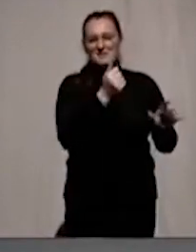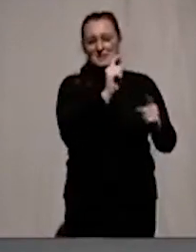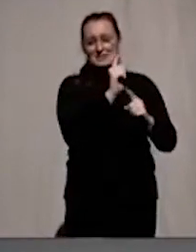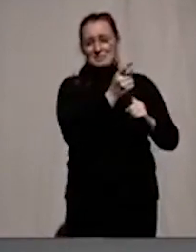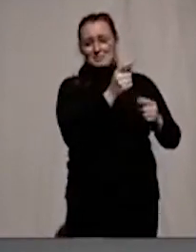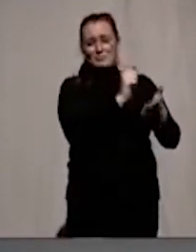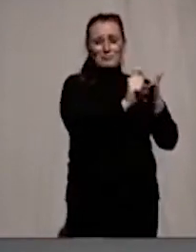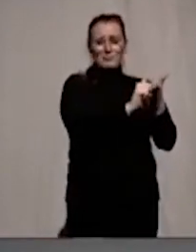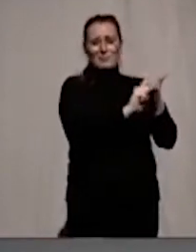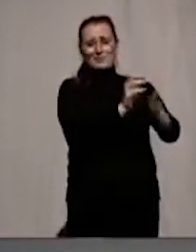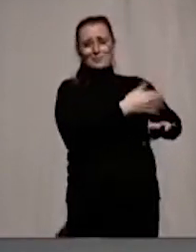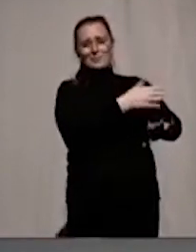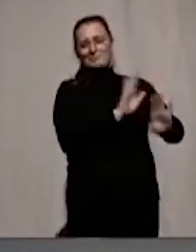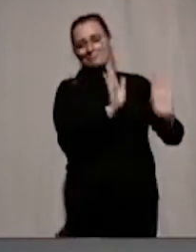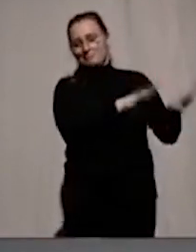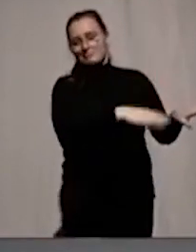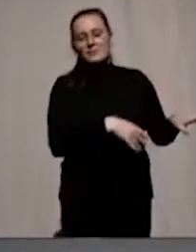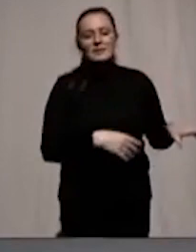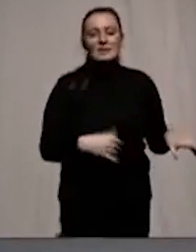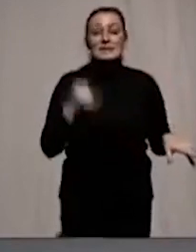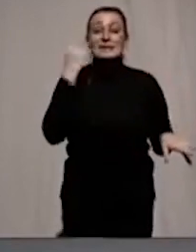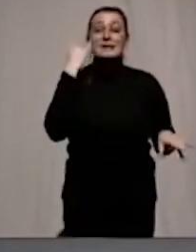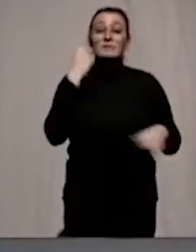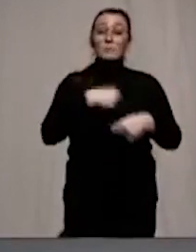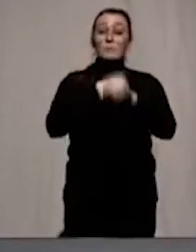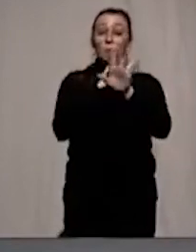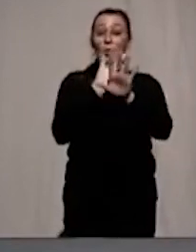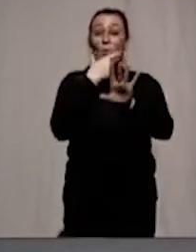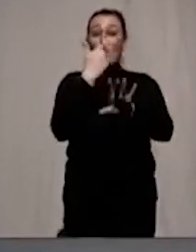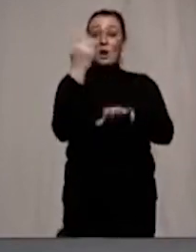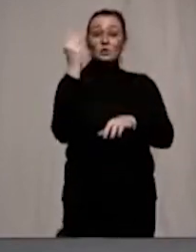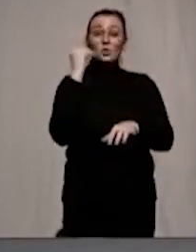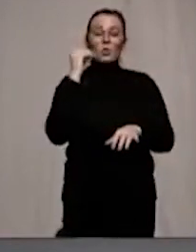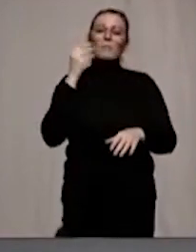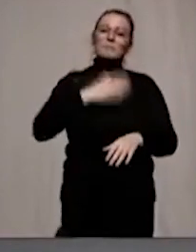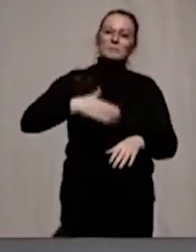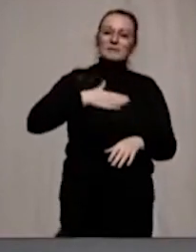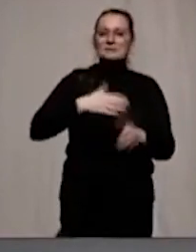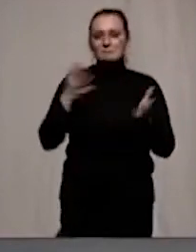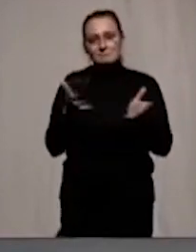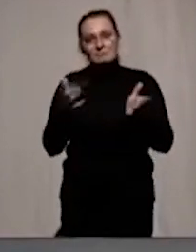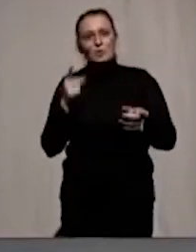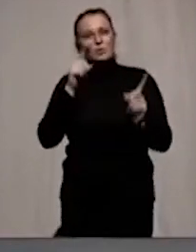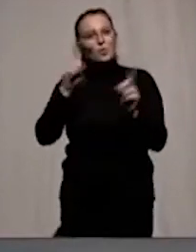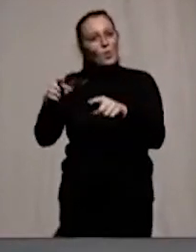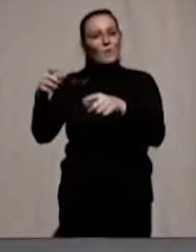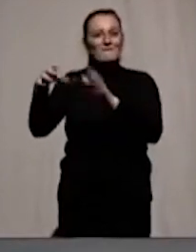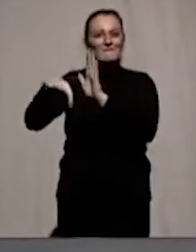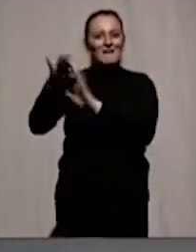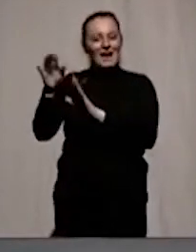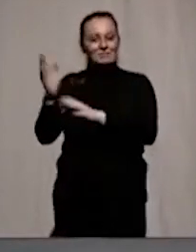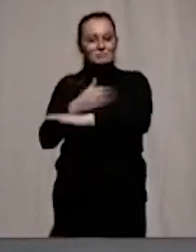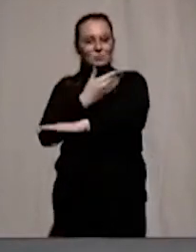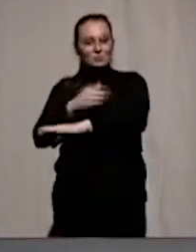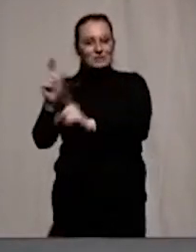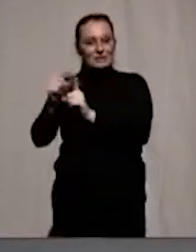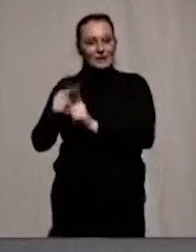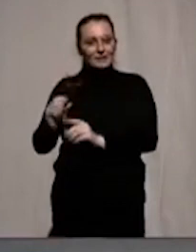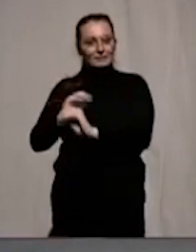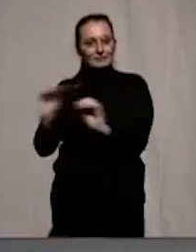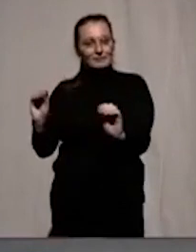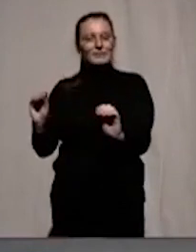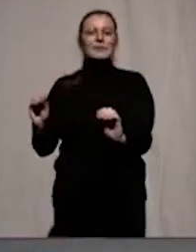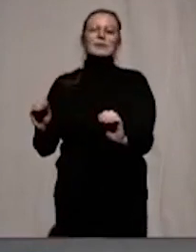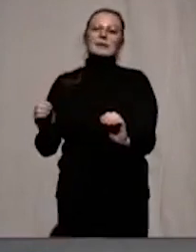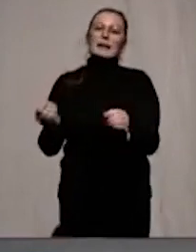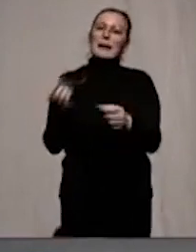But everybody at home as well, I encourage you to go find an instrumental, take the practices here today, make lists of everything. It'll feel dumb for the